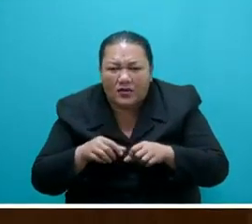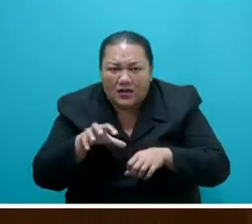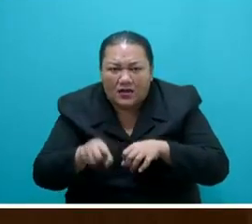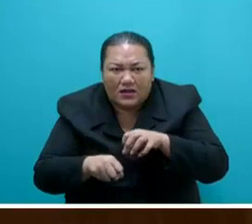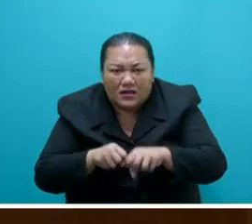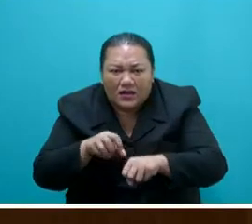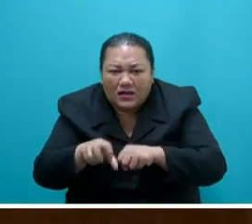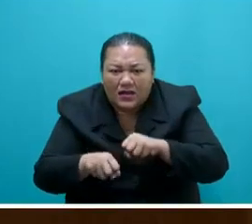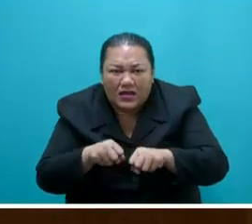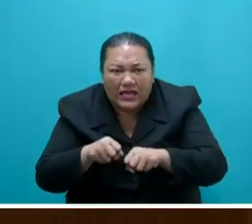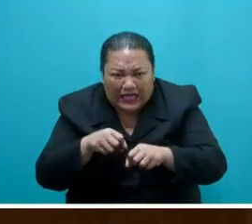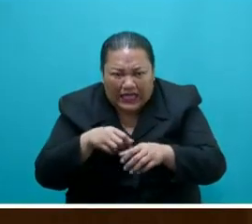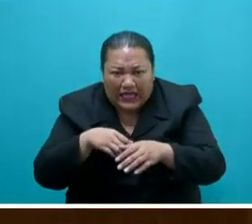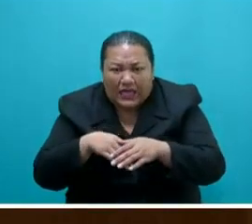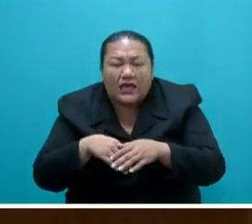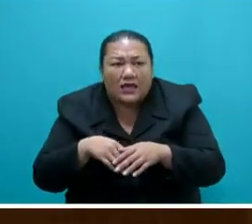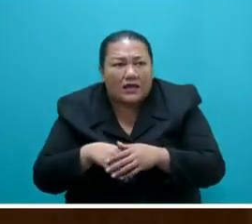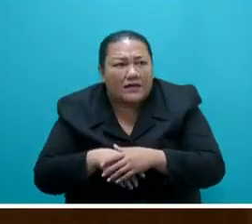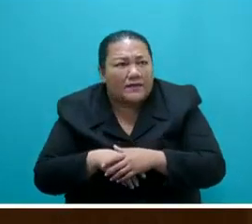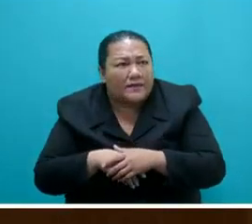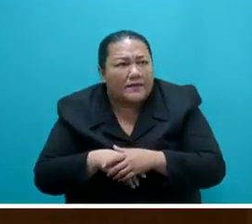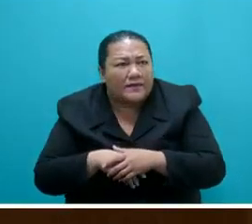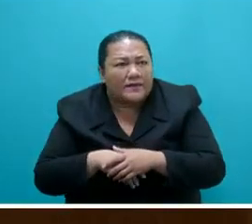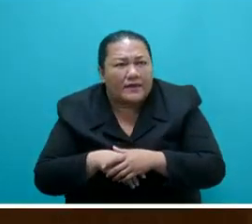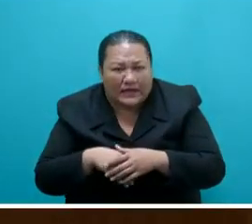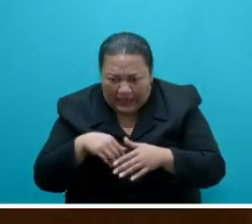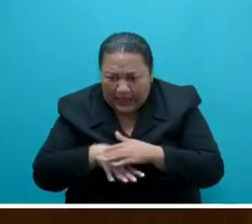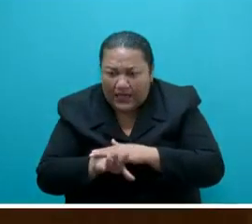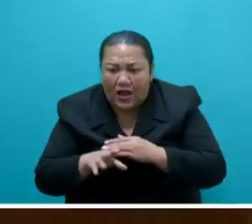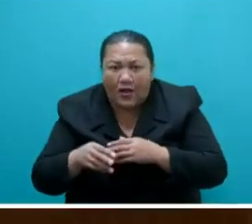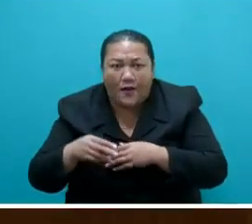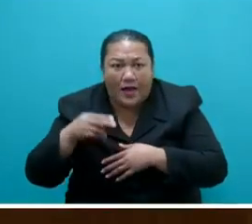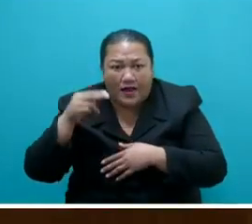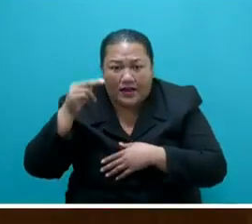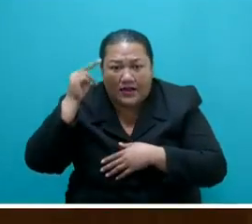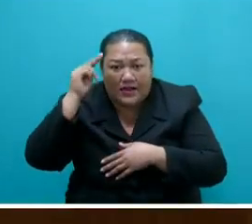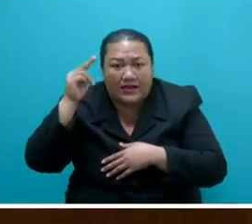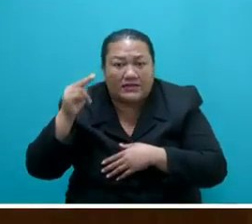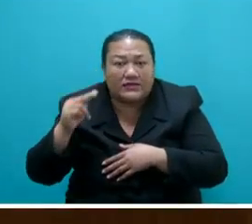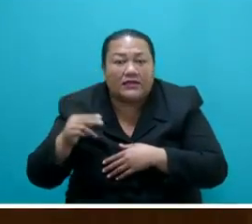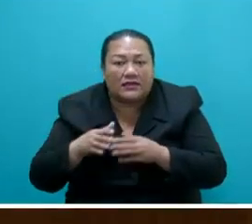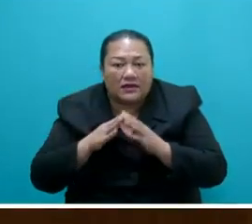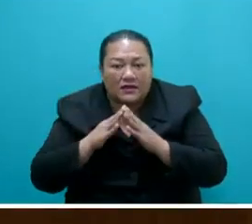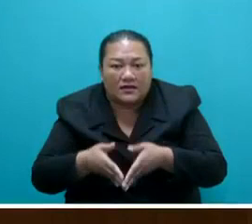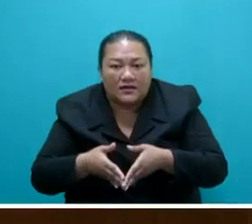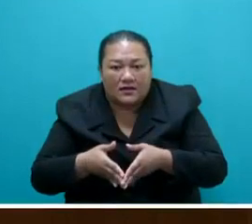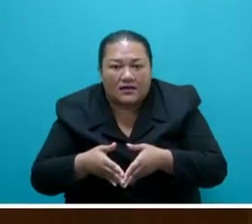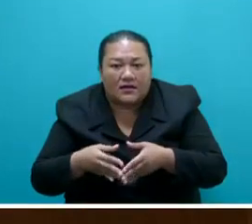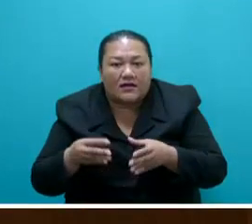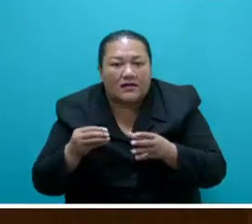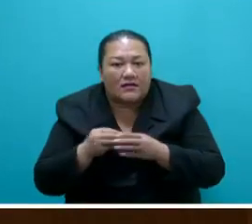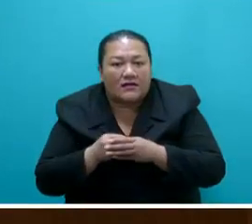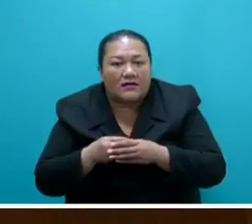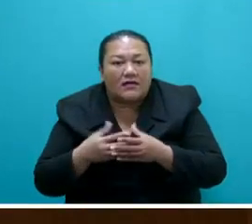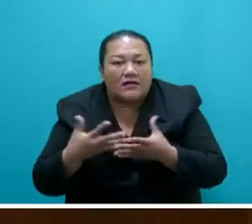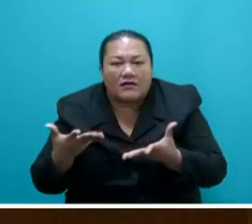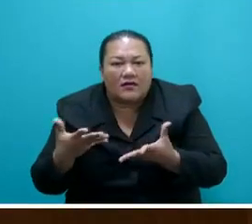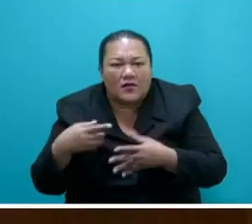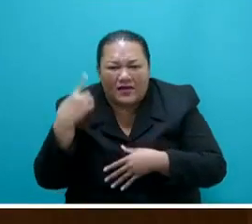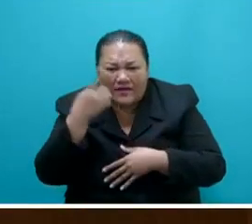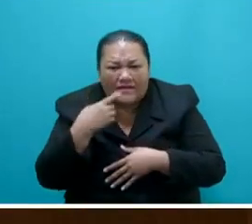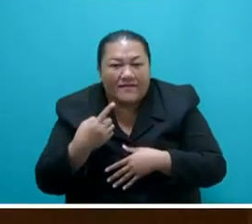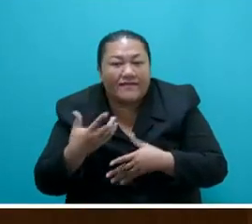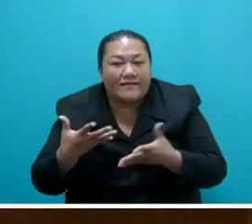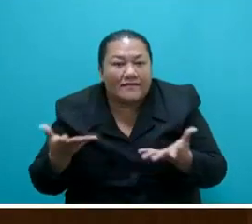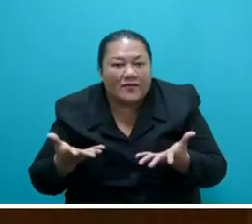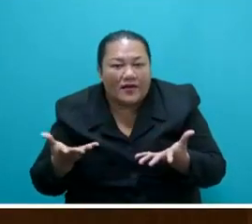bank? All of which define his past government. We needed his anger then.